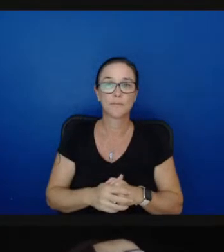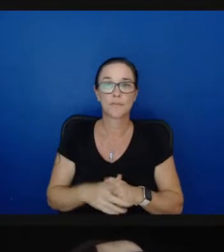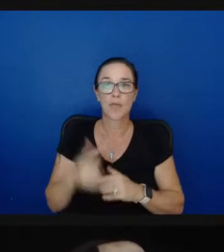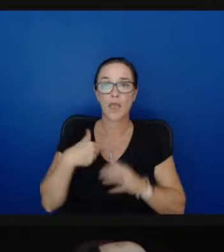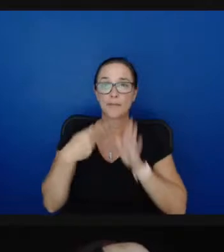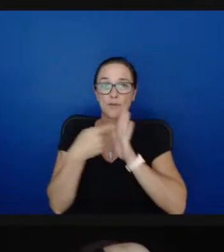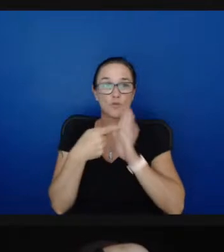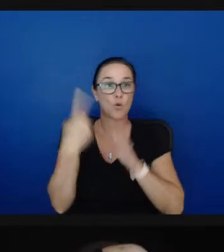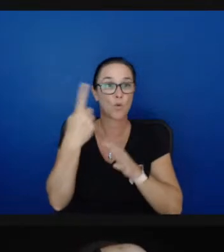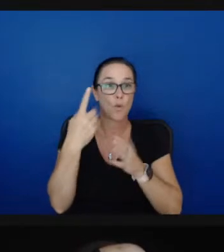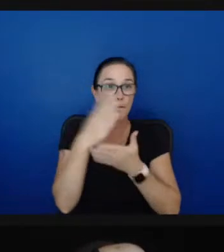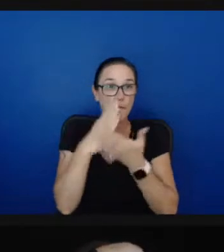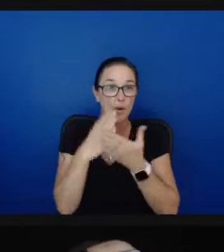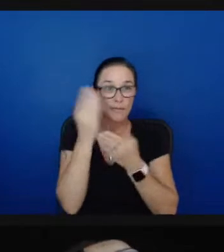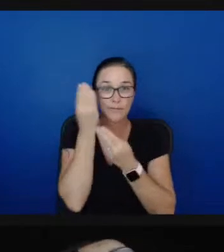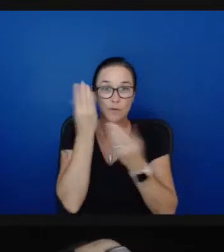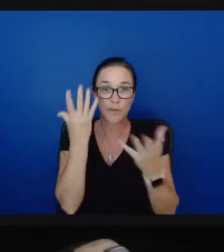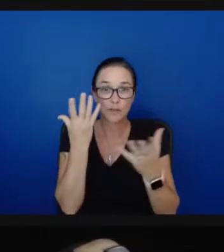here,